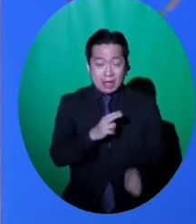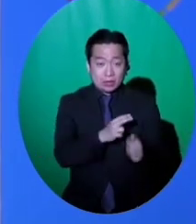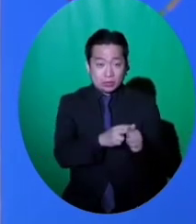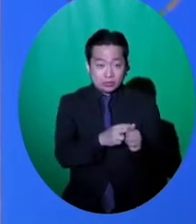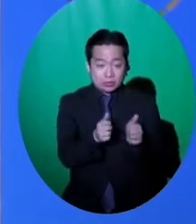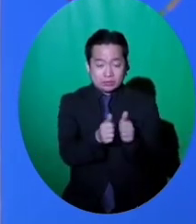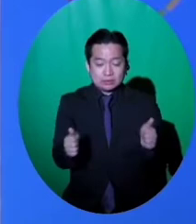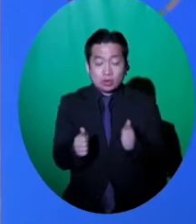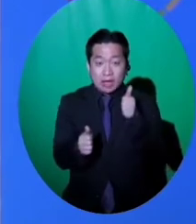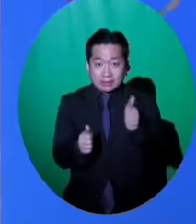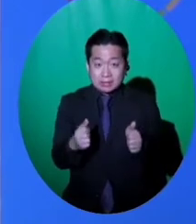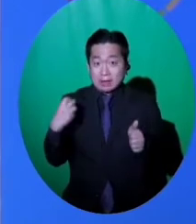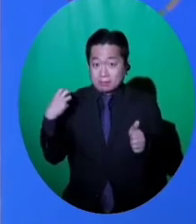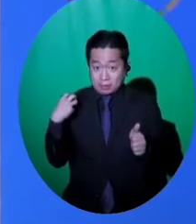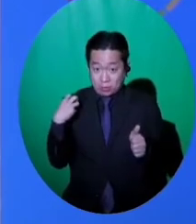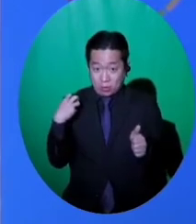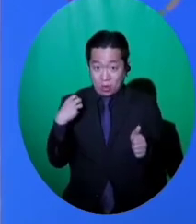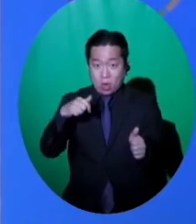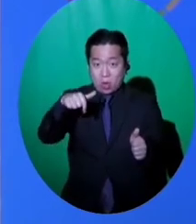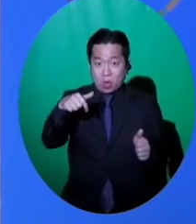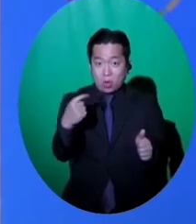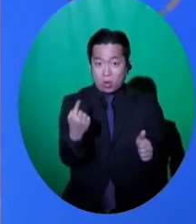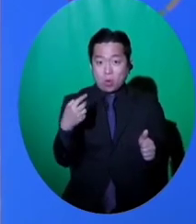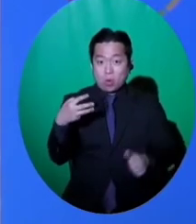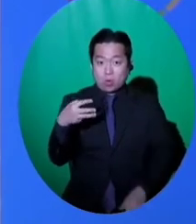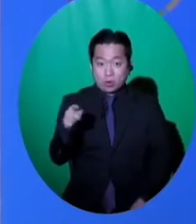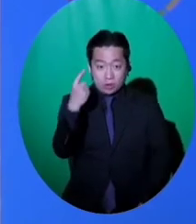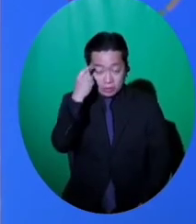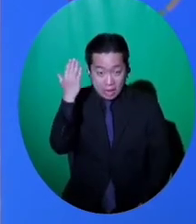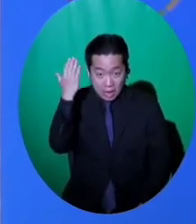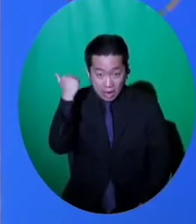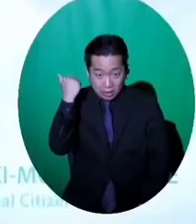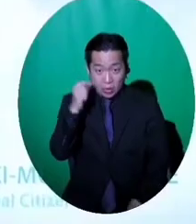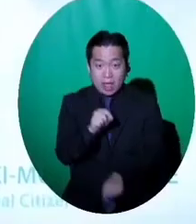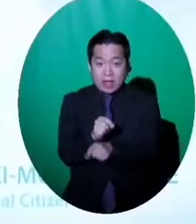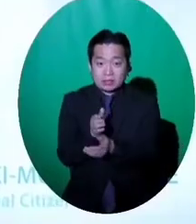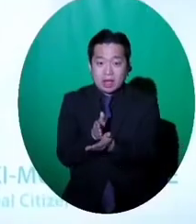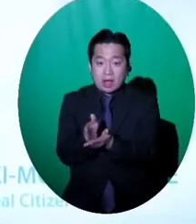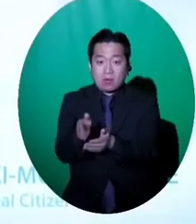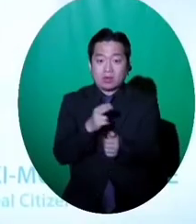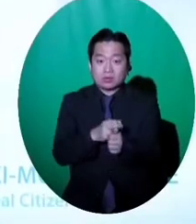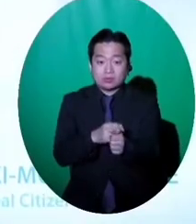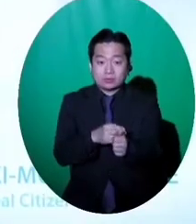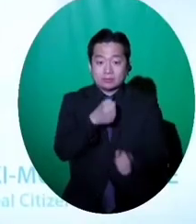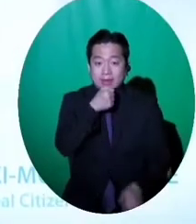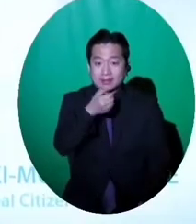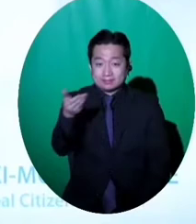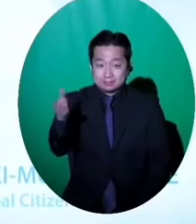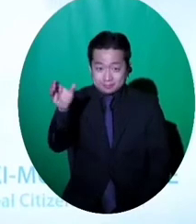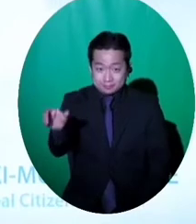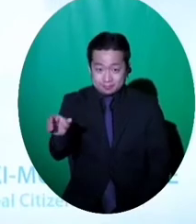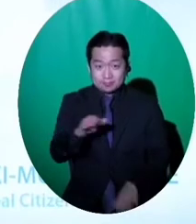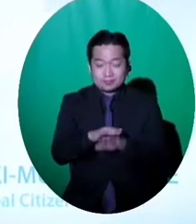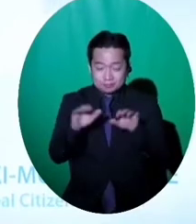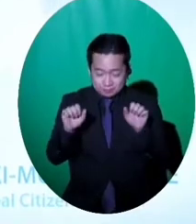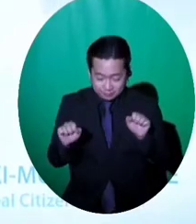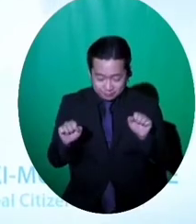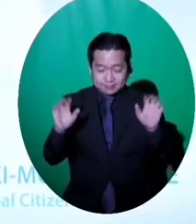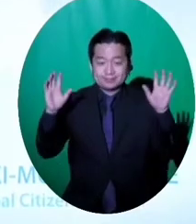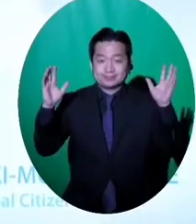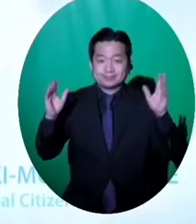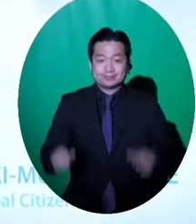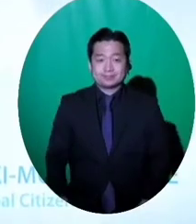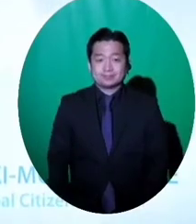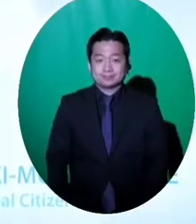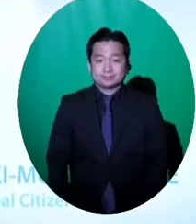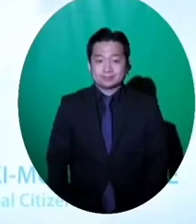Administration at Korea University. Good morning, Professor Kim. Hello, welcome. We will begin the plenary session